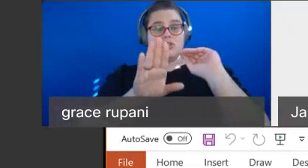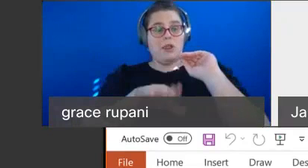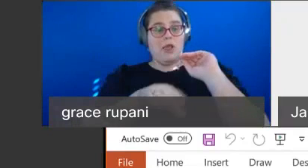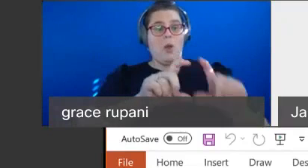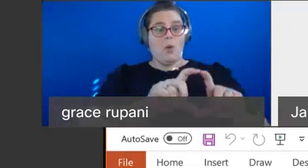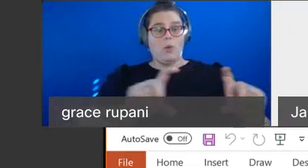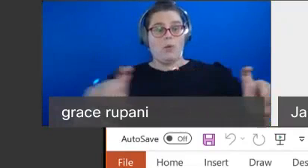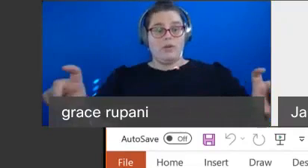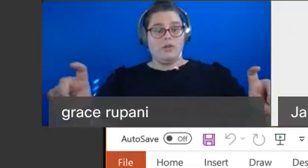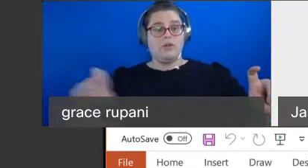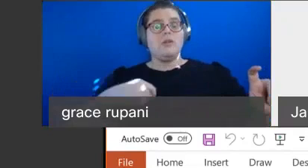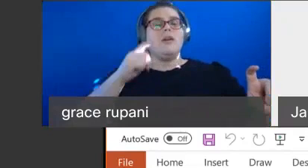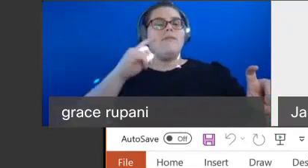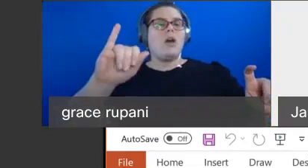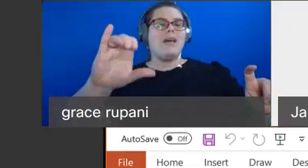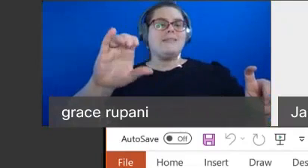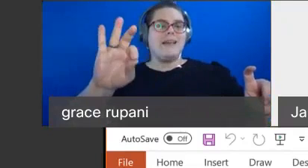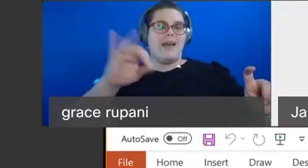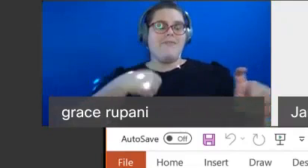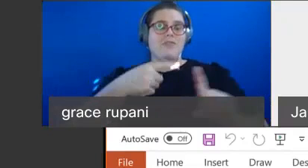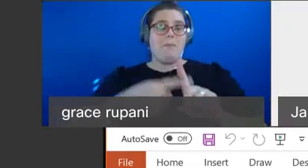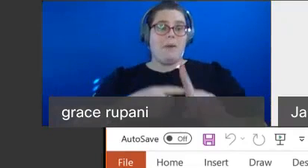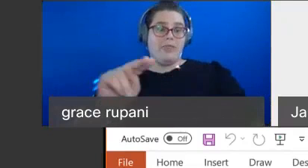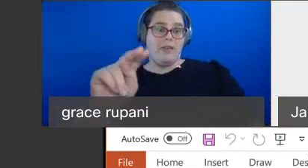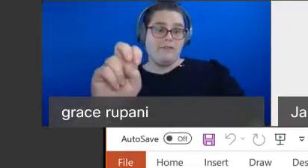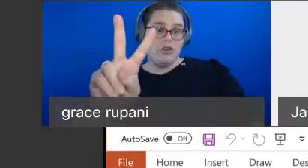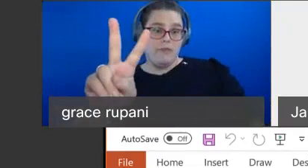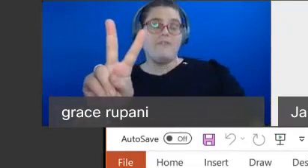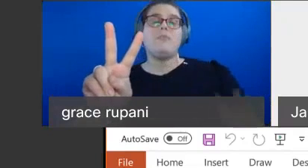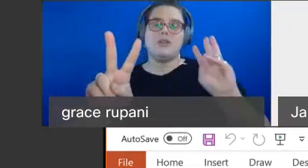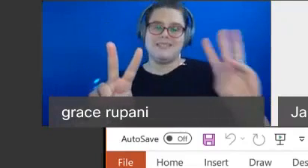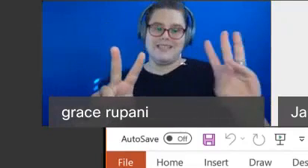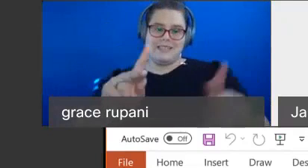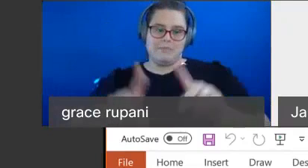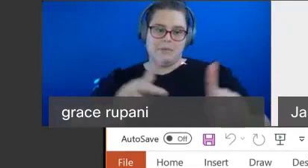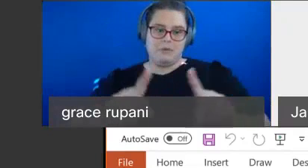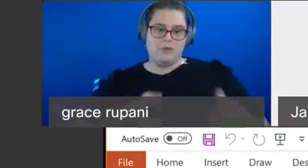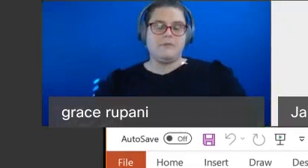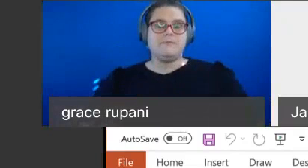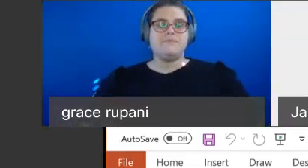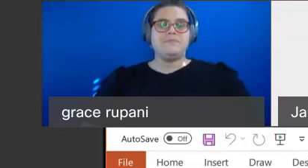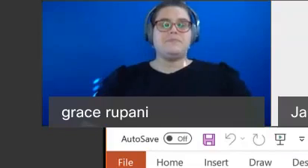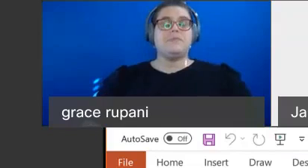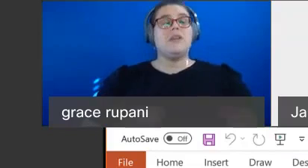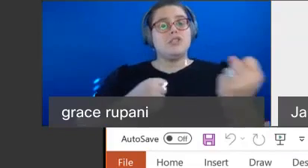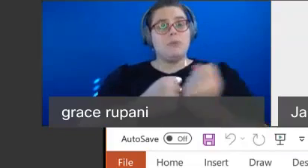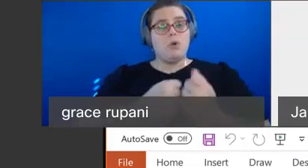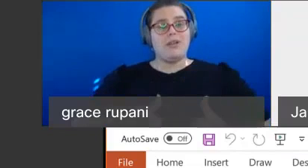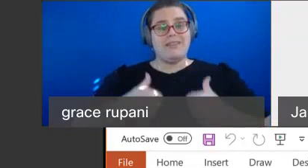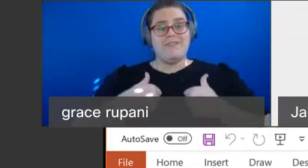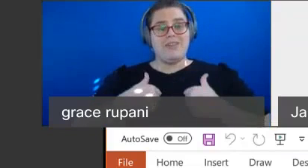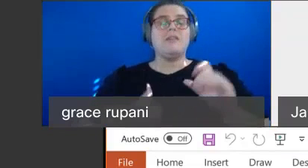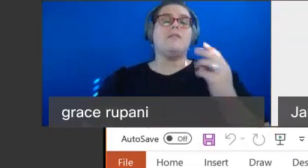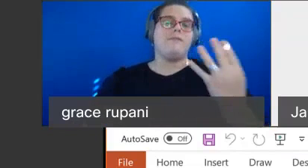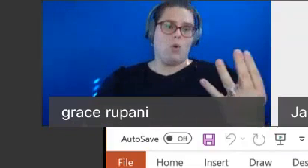in the month of November, we have had 6 people, and 4 people in SL. There have been 11